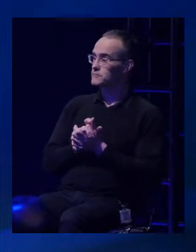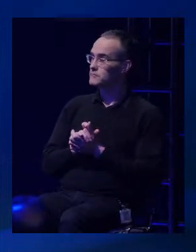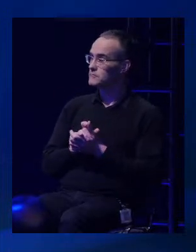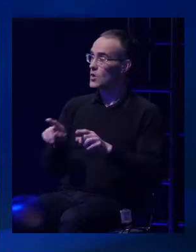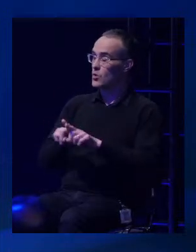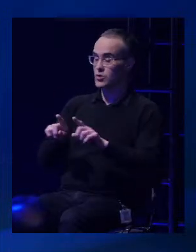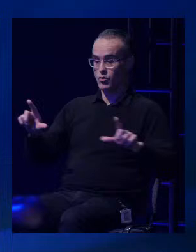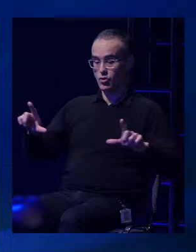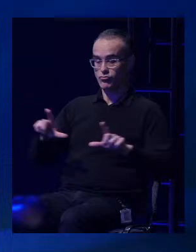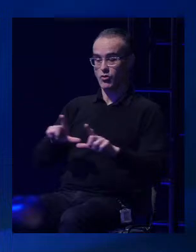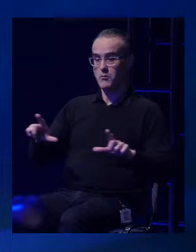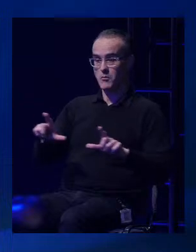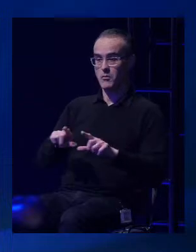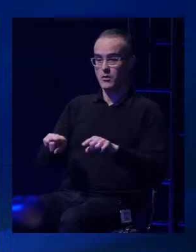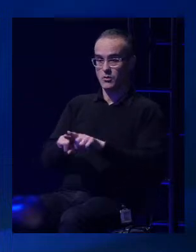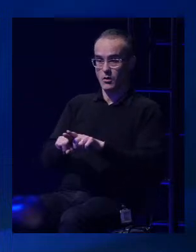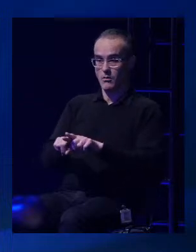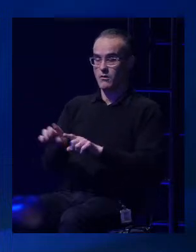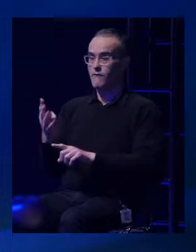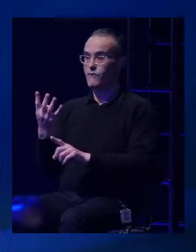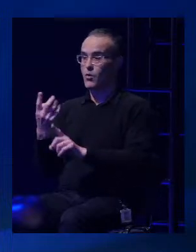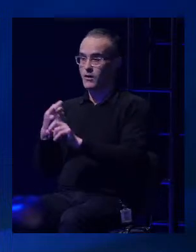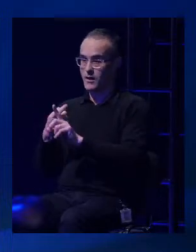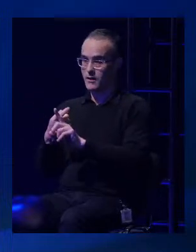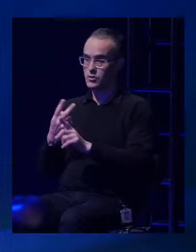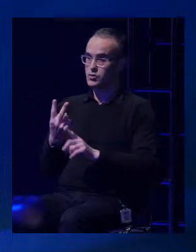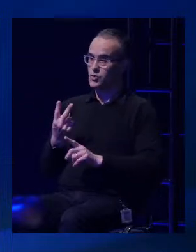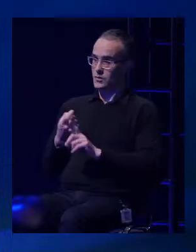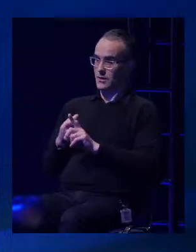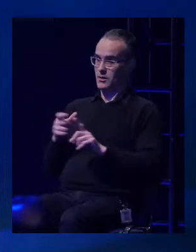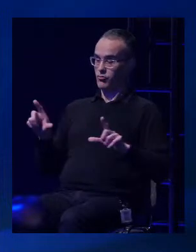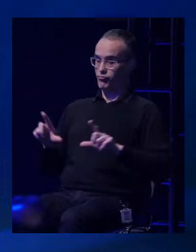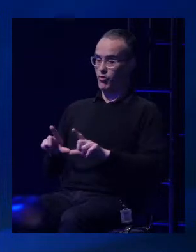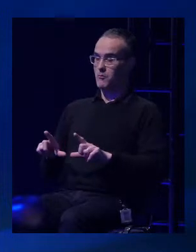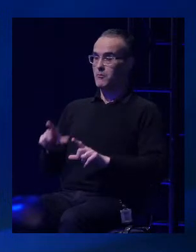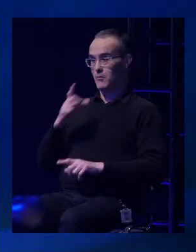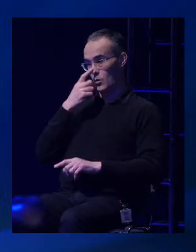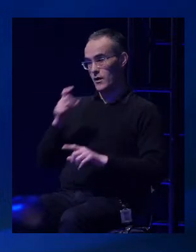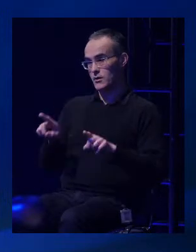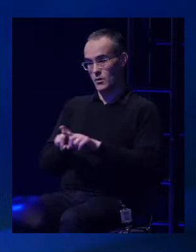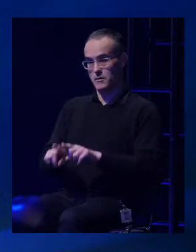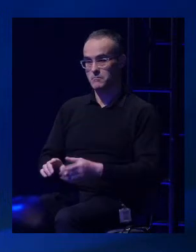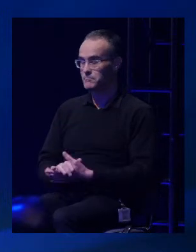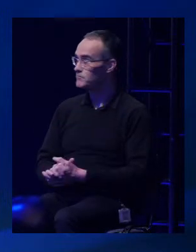crop. So the 4K, 2K crop can also take place as well.